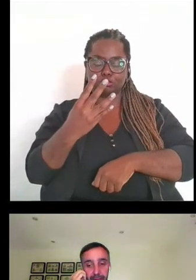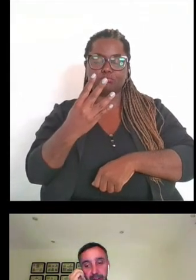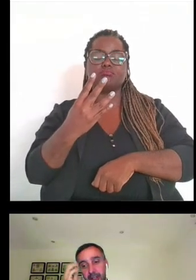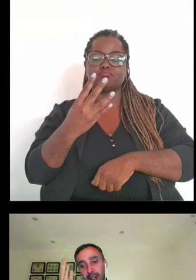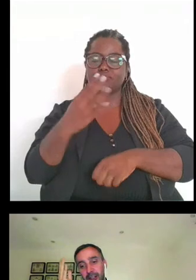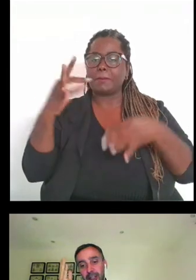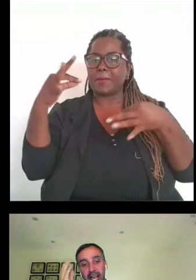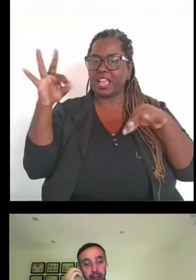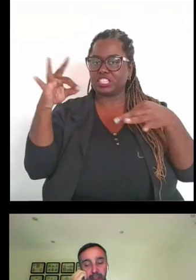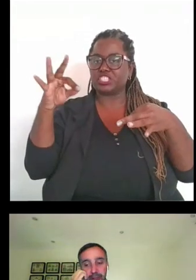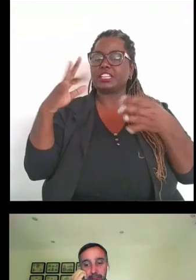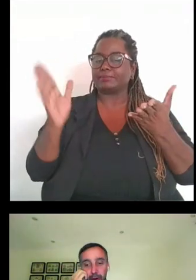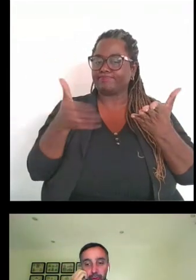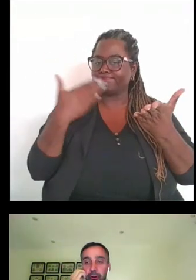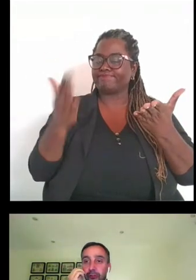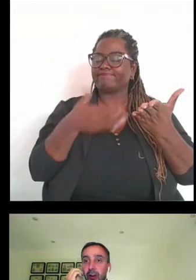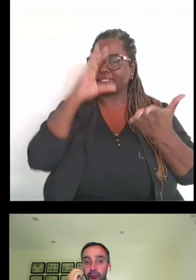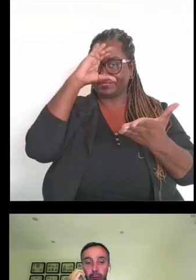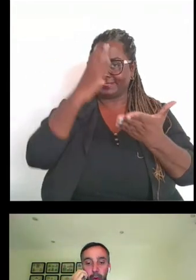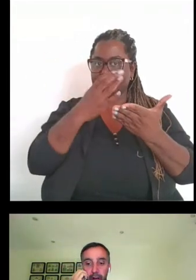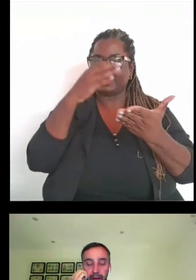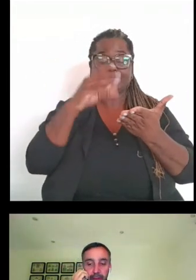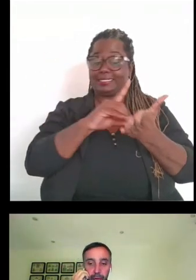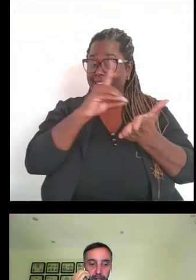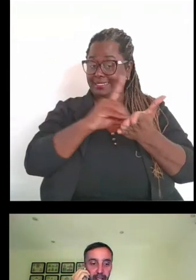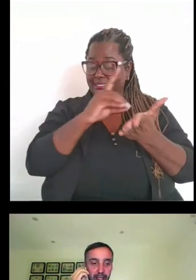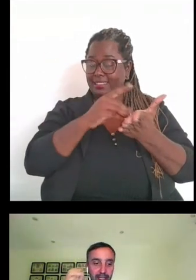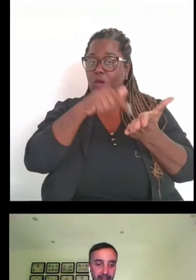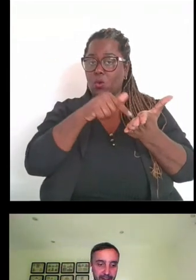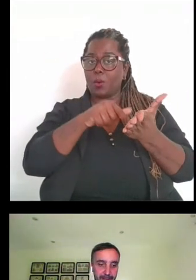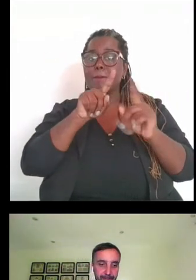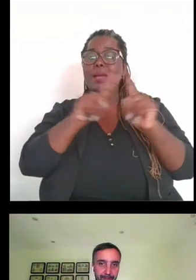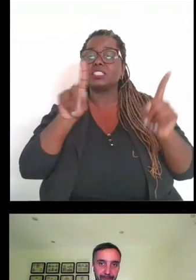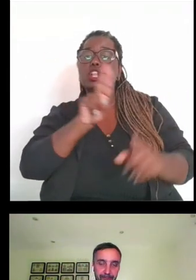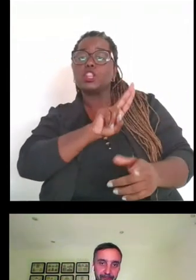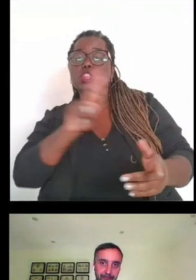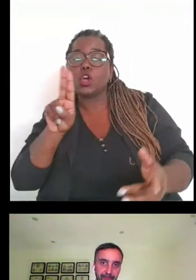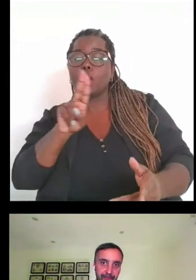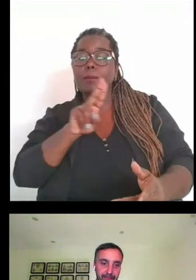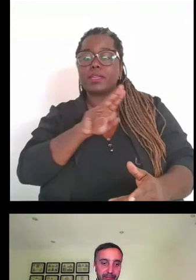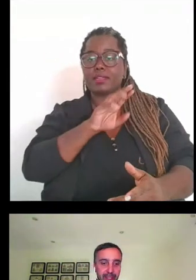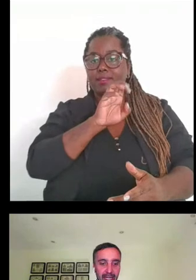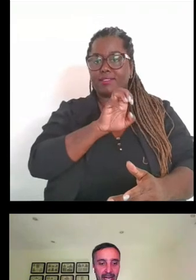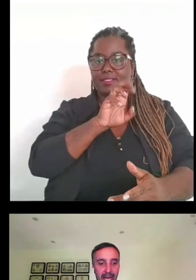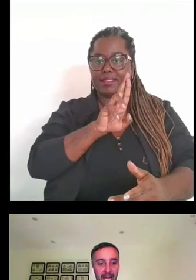swagner lived together with Paul Rudolph for more than 40 years